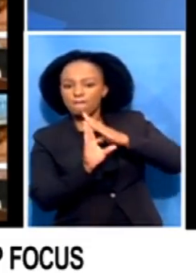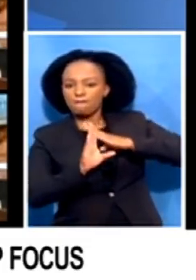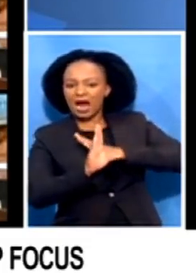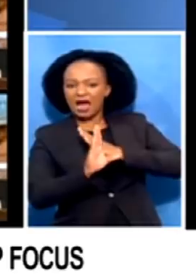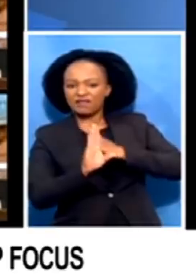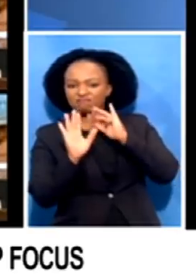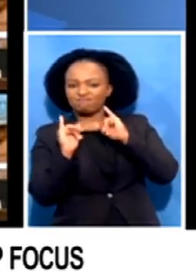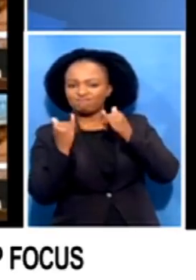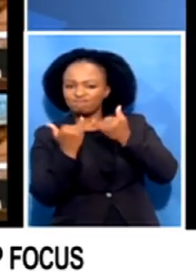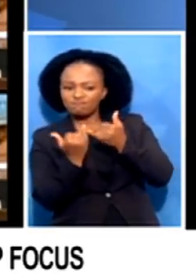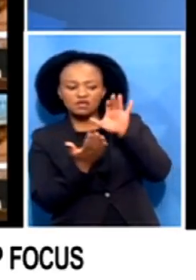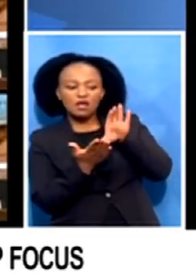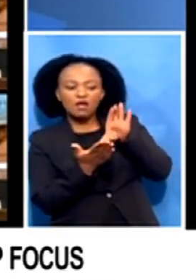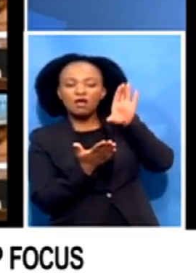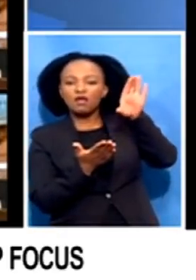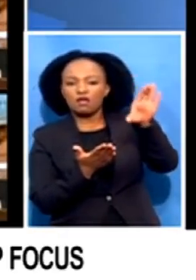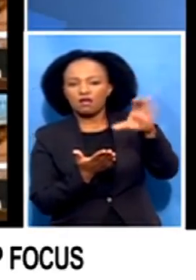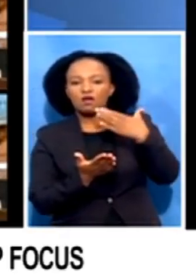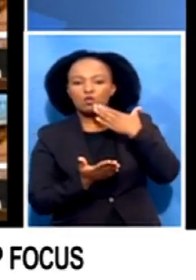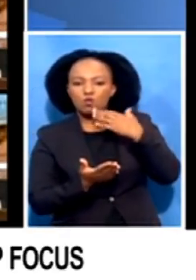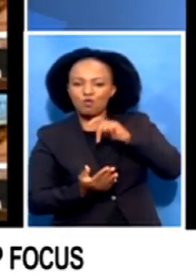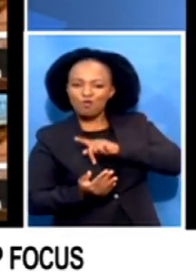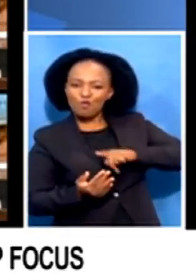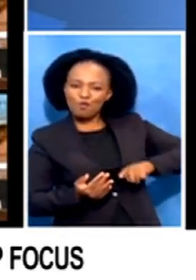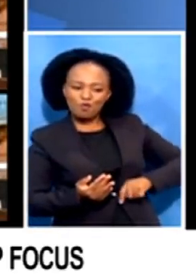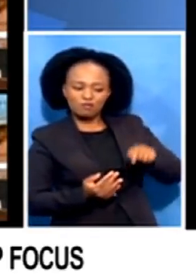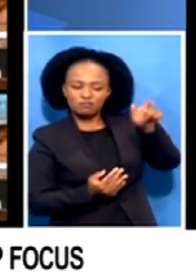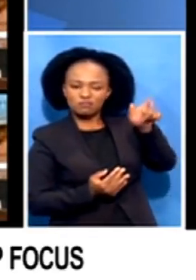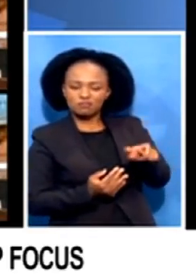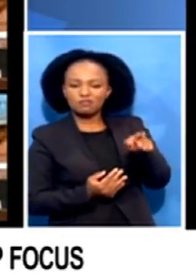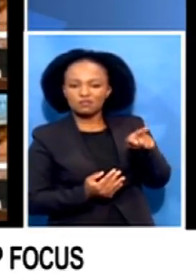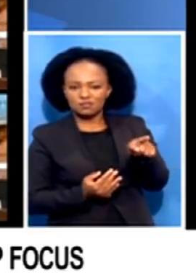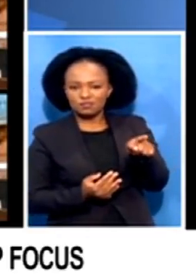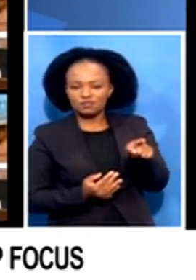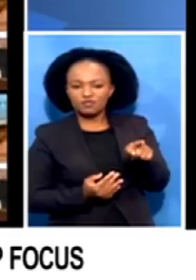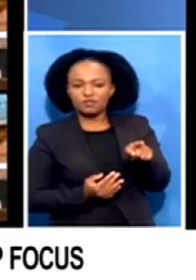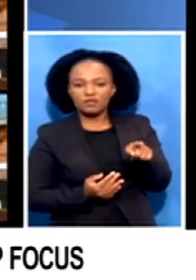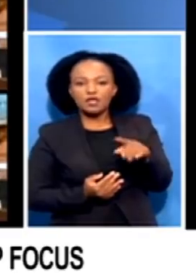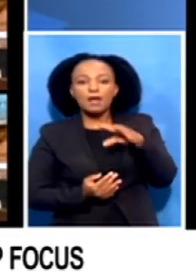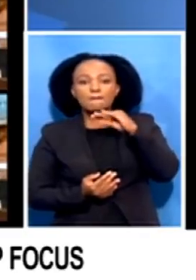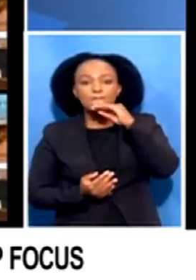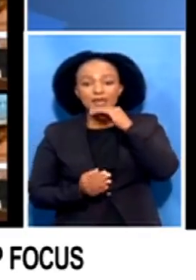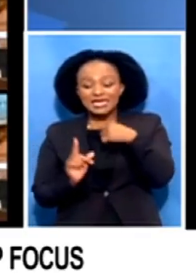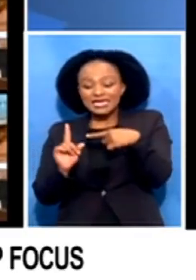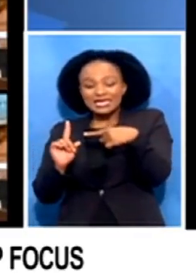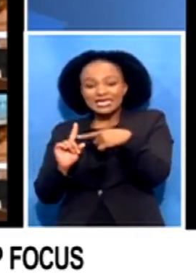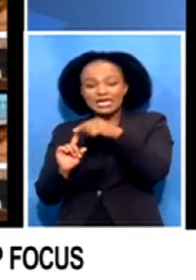that are designed to advantage a single individual, not a party, to